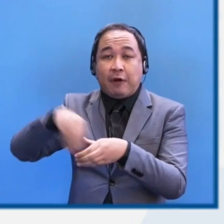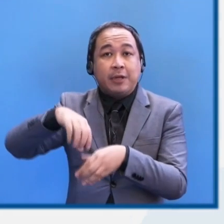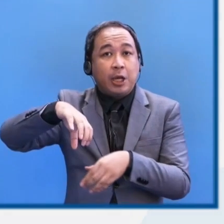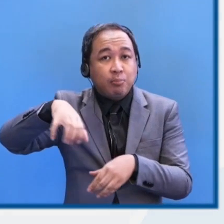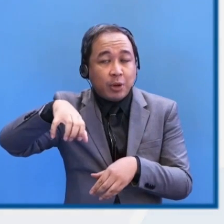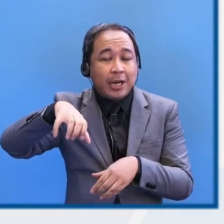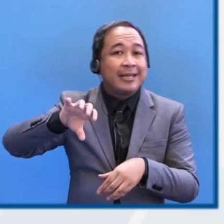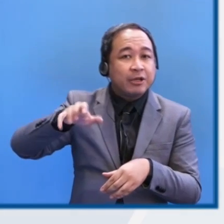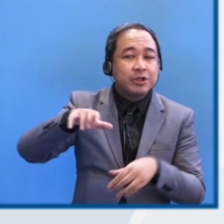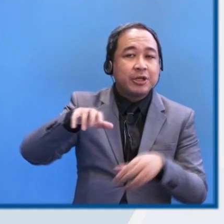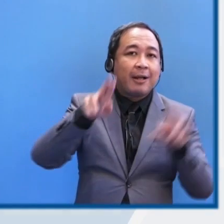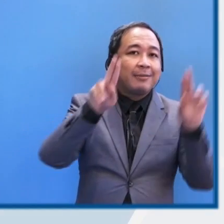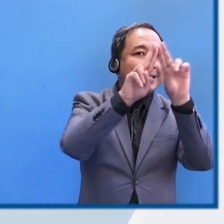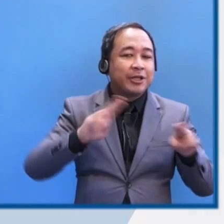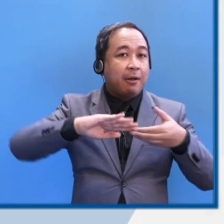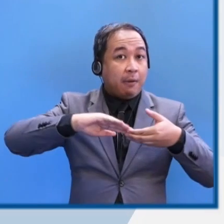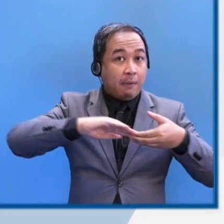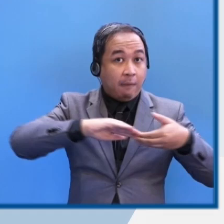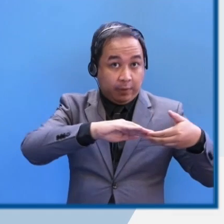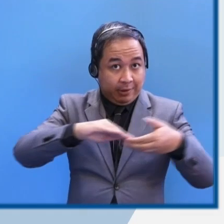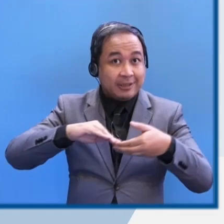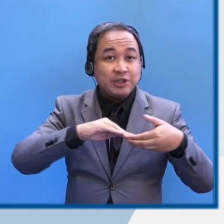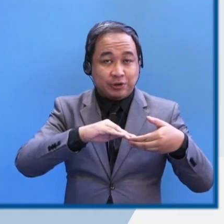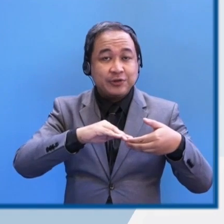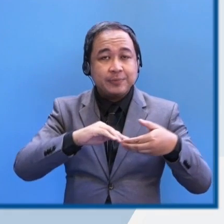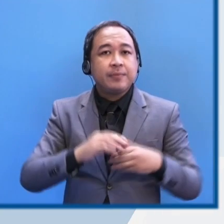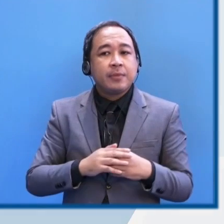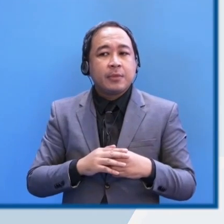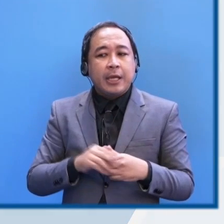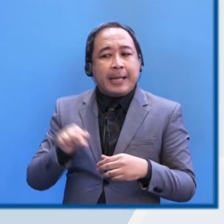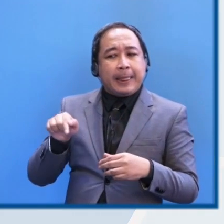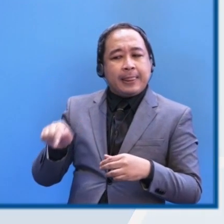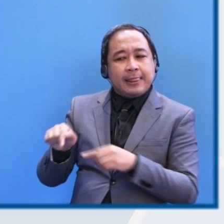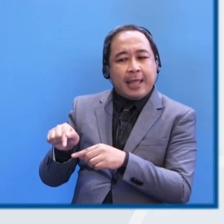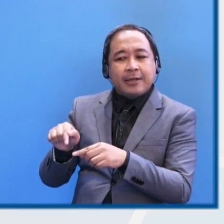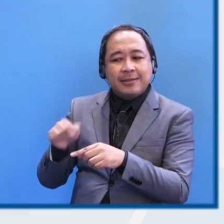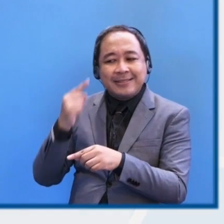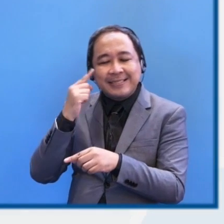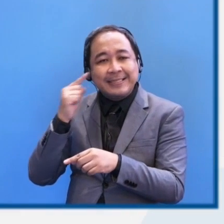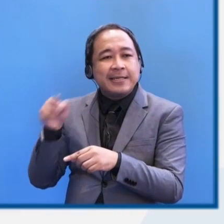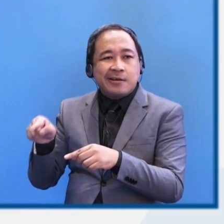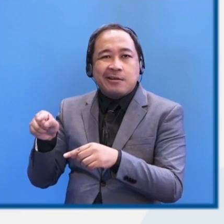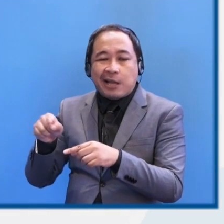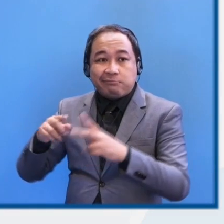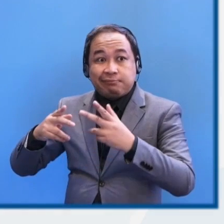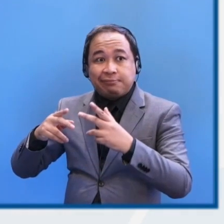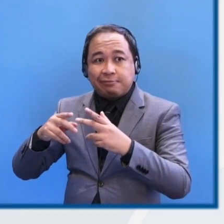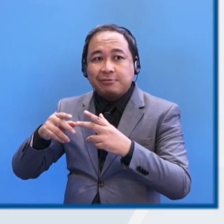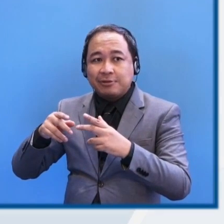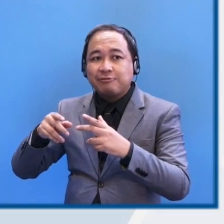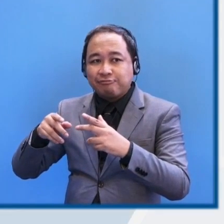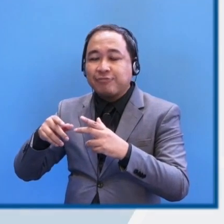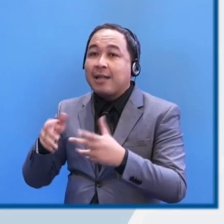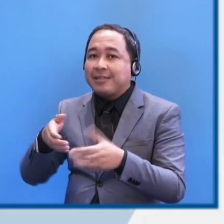organizations, and has been working as a hydrologist as well in the Ministry of Irrigation and Water